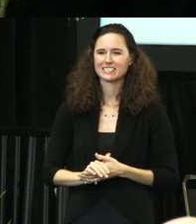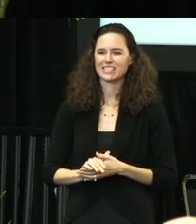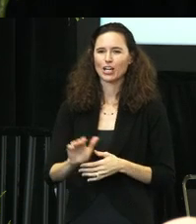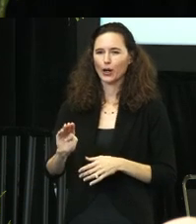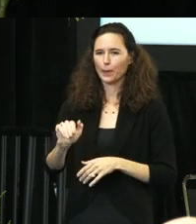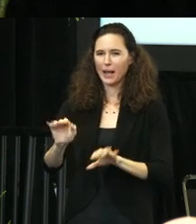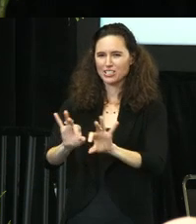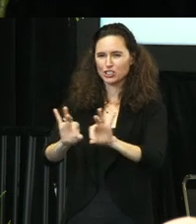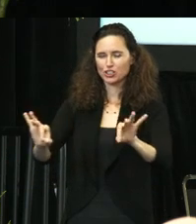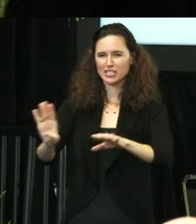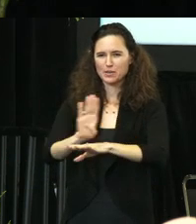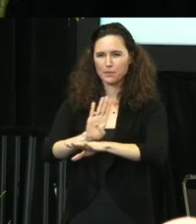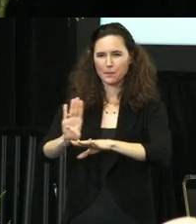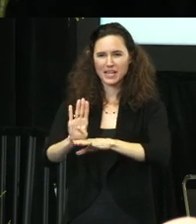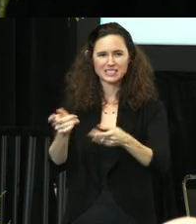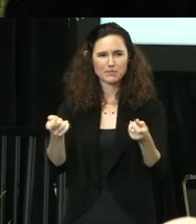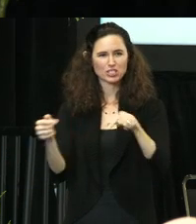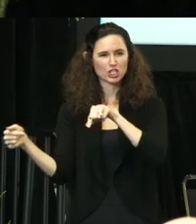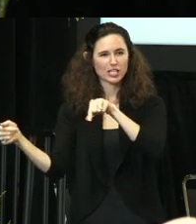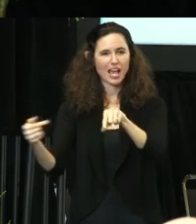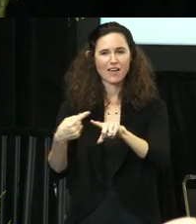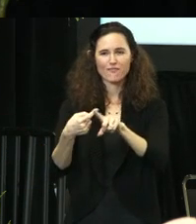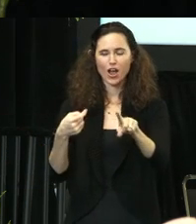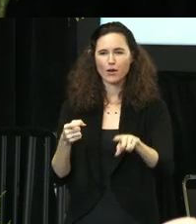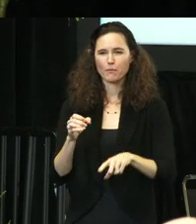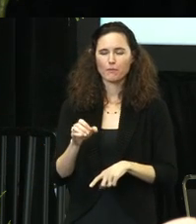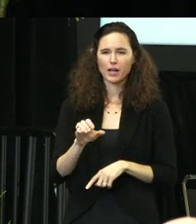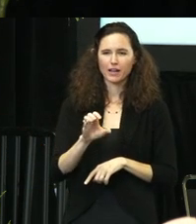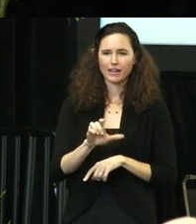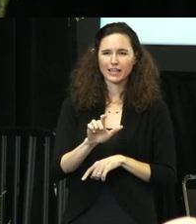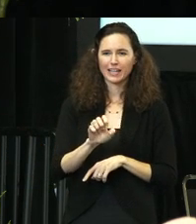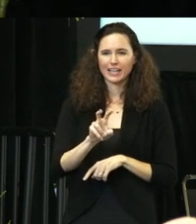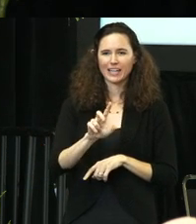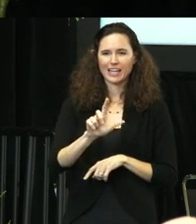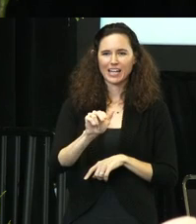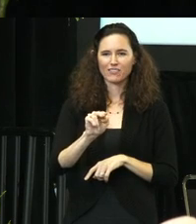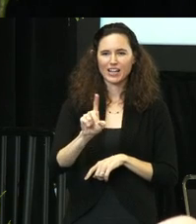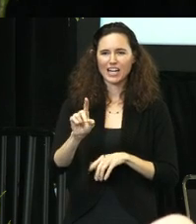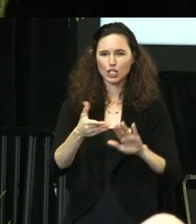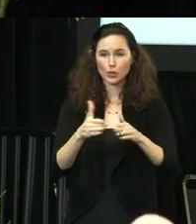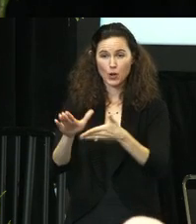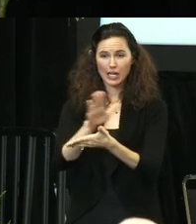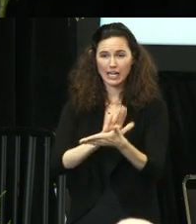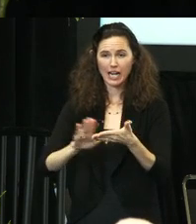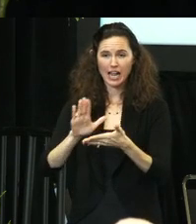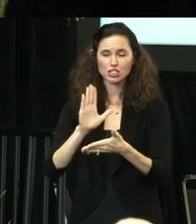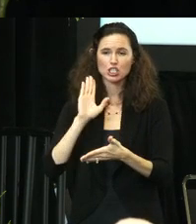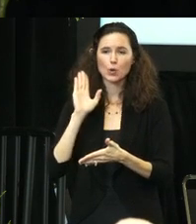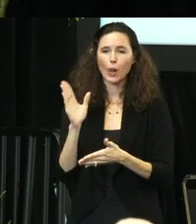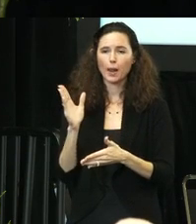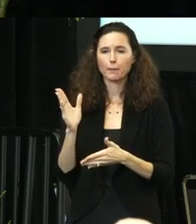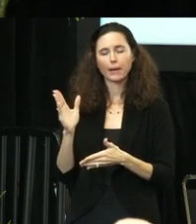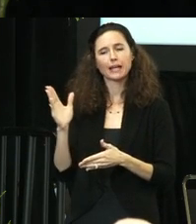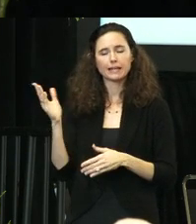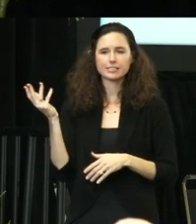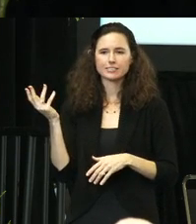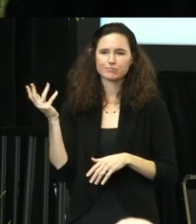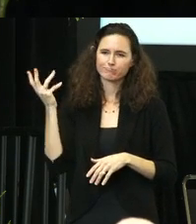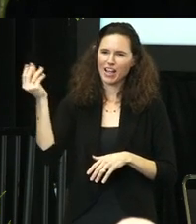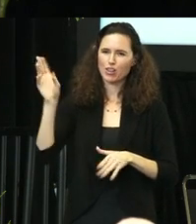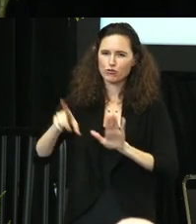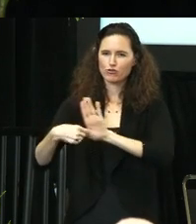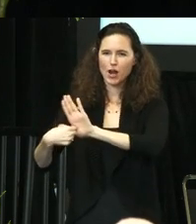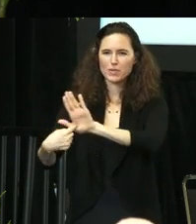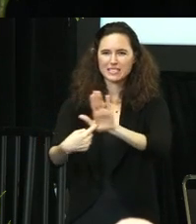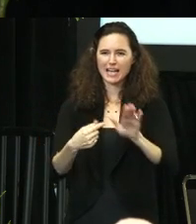master's in business management. She came to us from Cleveland's Cuyahoga Community College, and she's going to be out there representing us